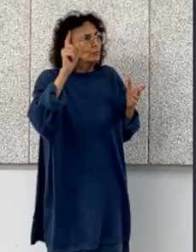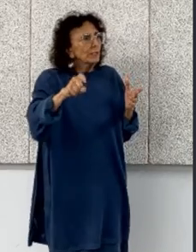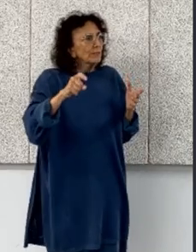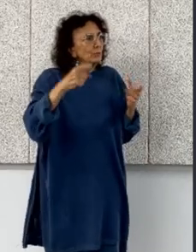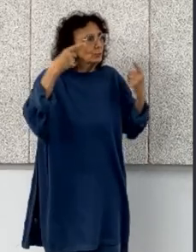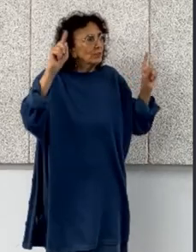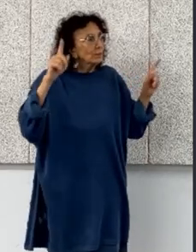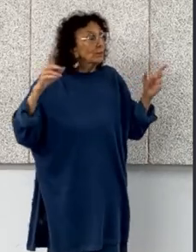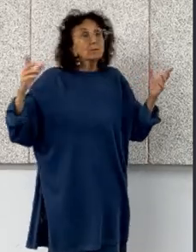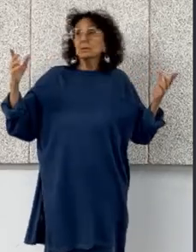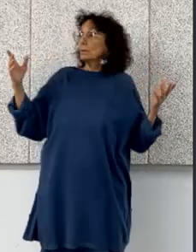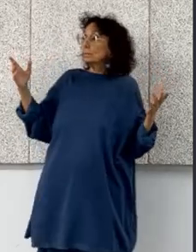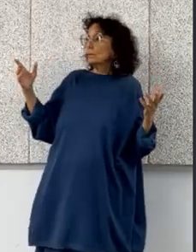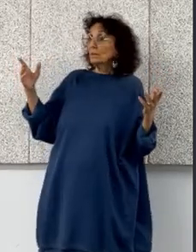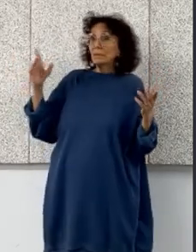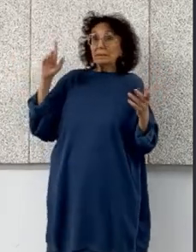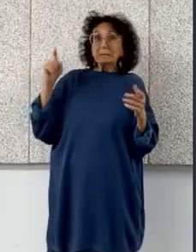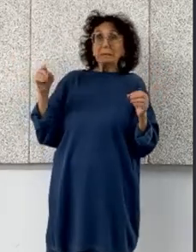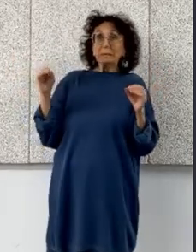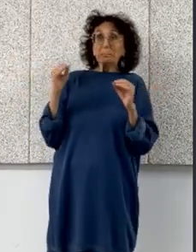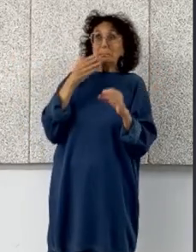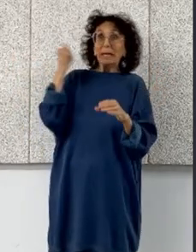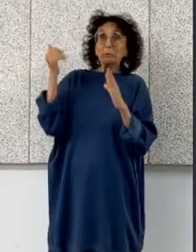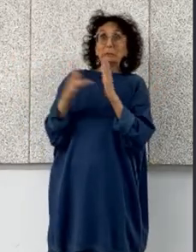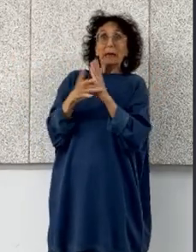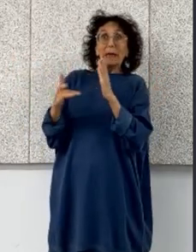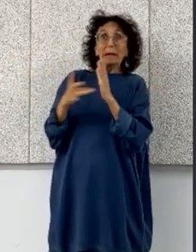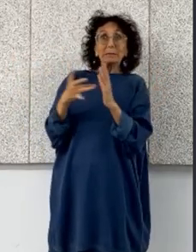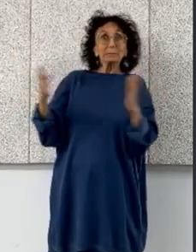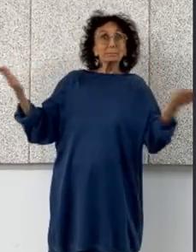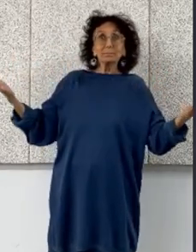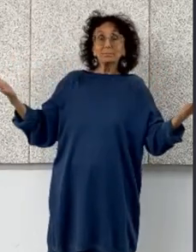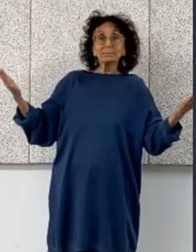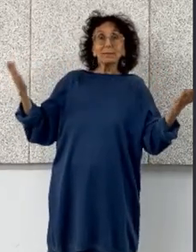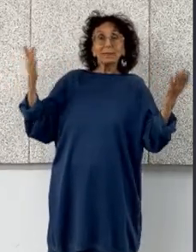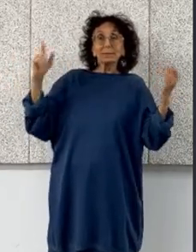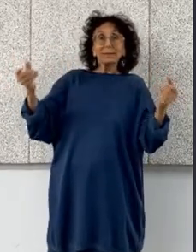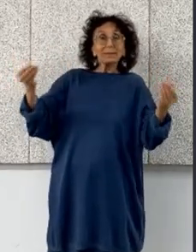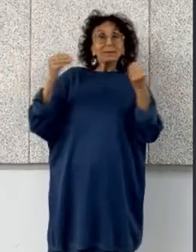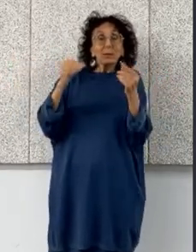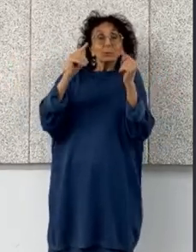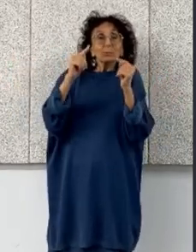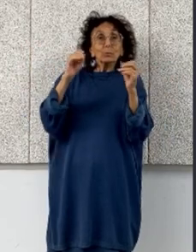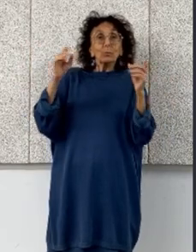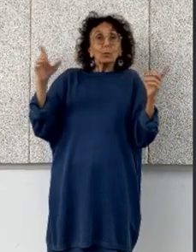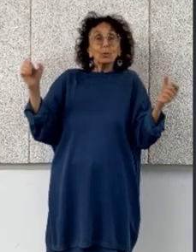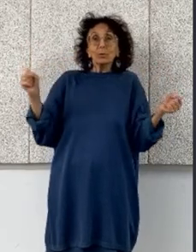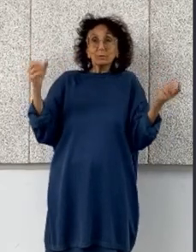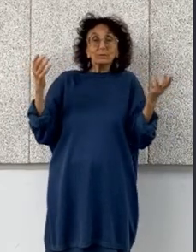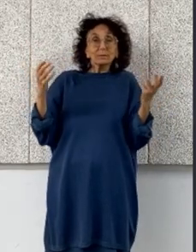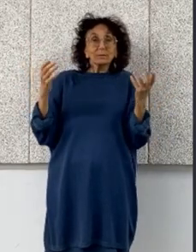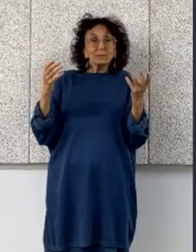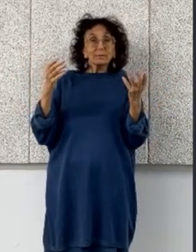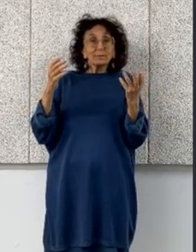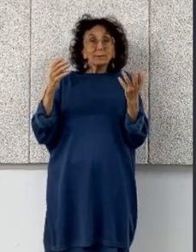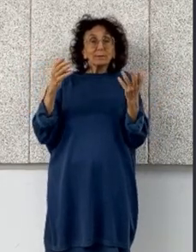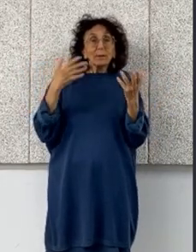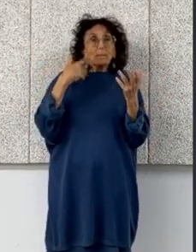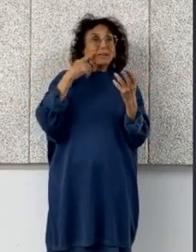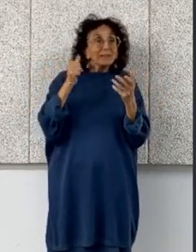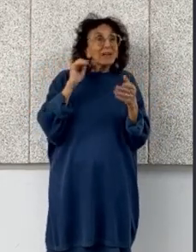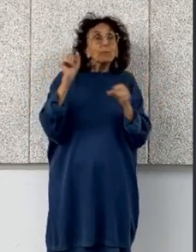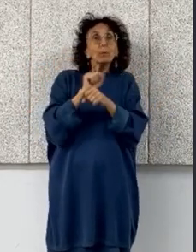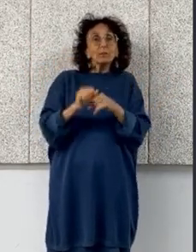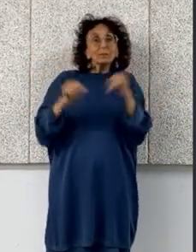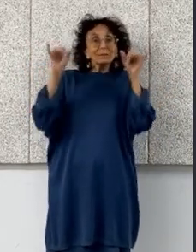said, "Technology. I need technology. I need tools that will sort of start to shift the way we work."